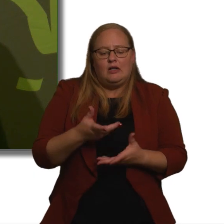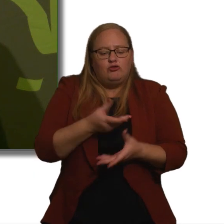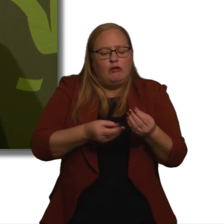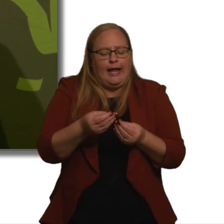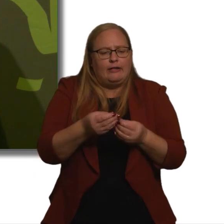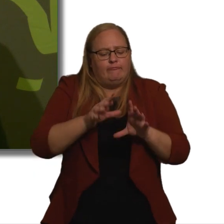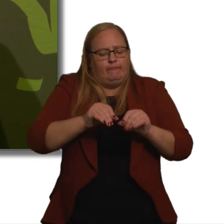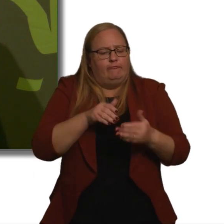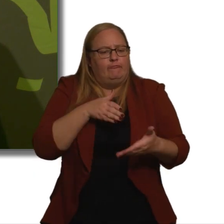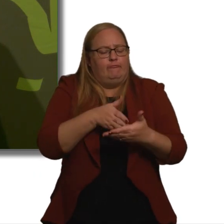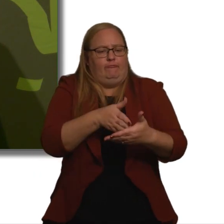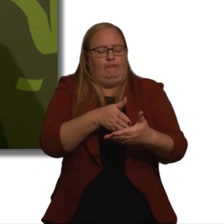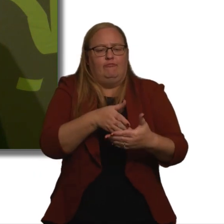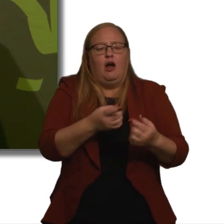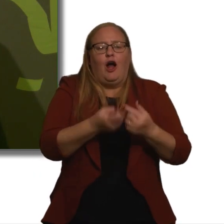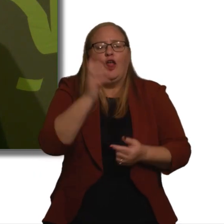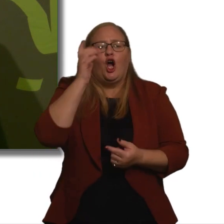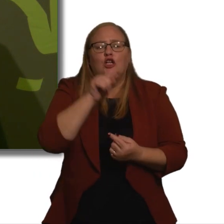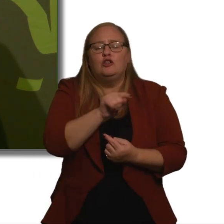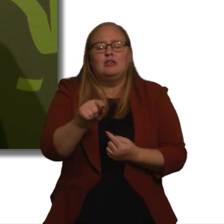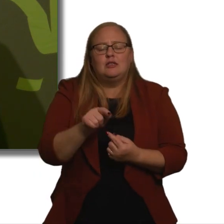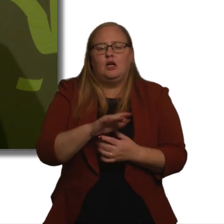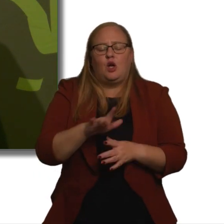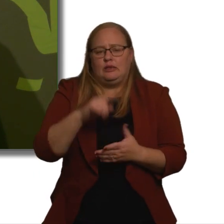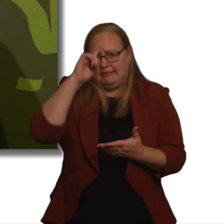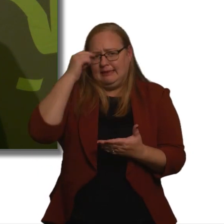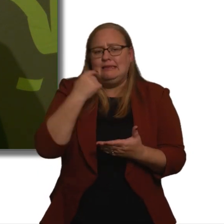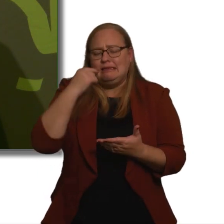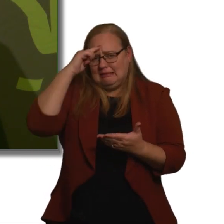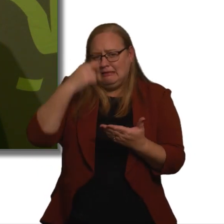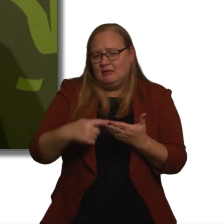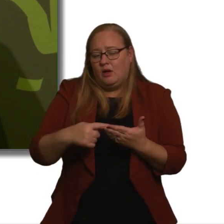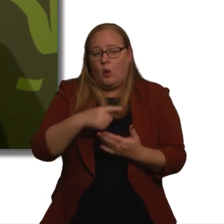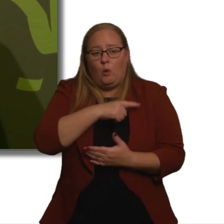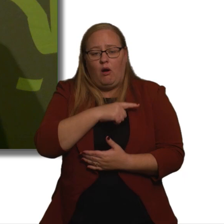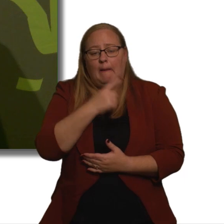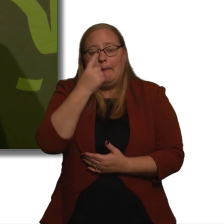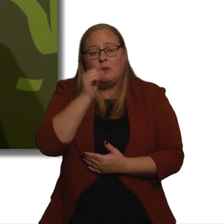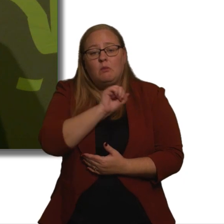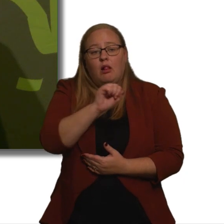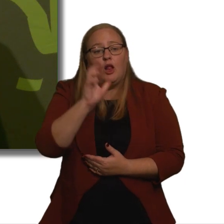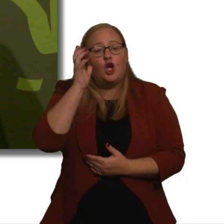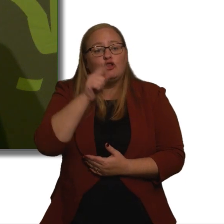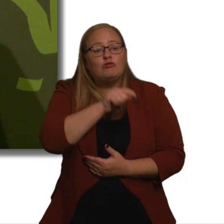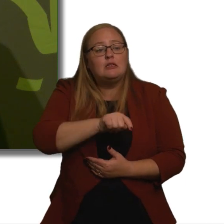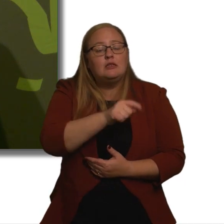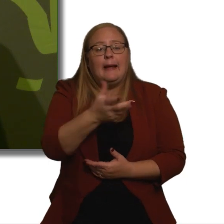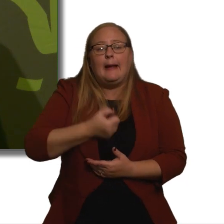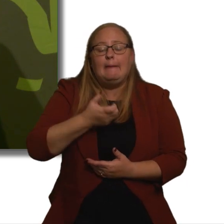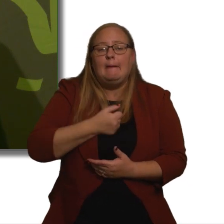taken lightly. It may deprive people of an income when they're already suffering